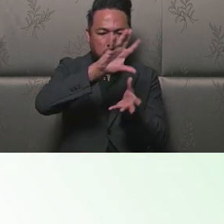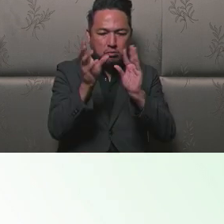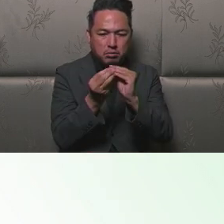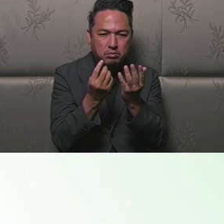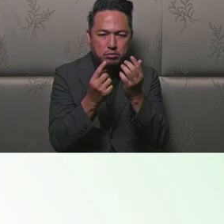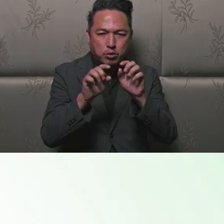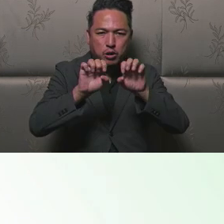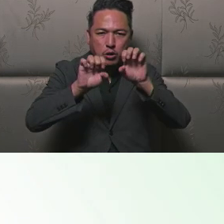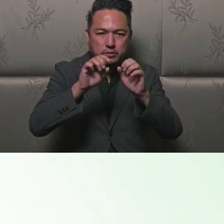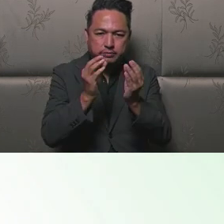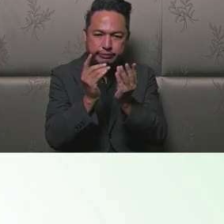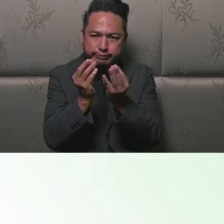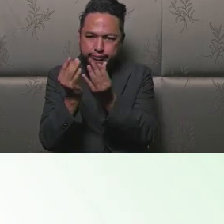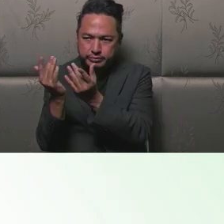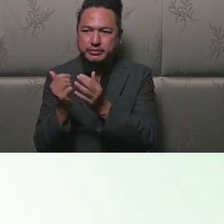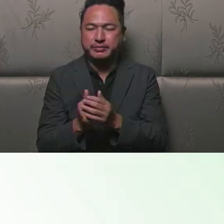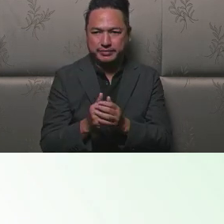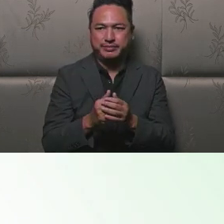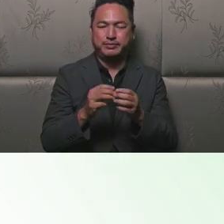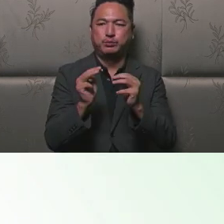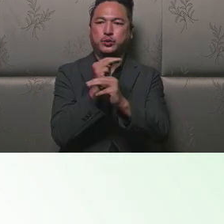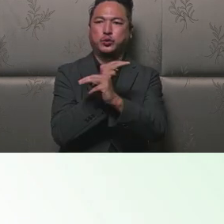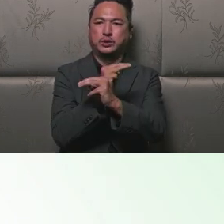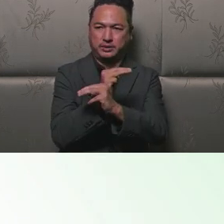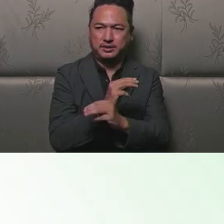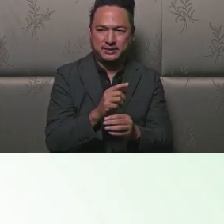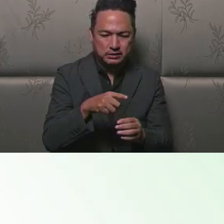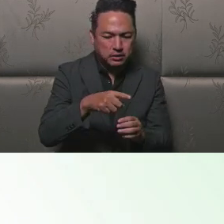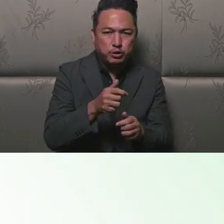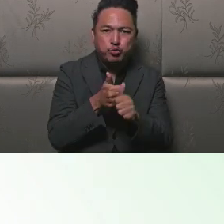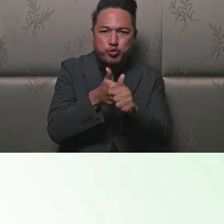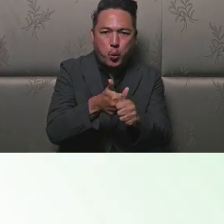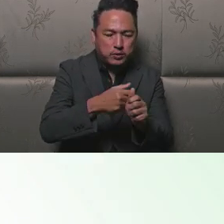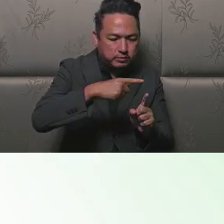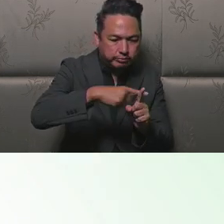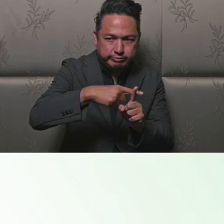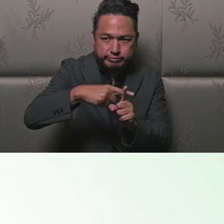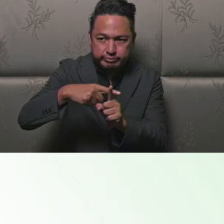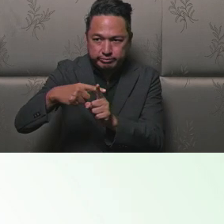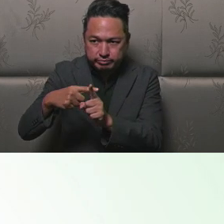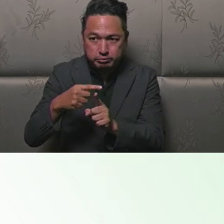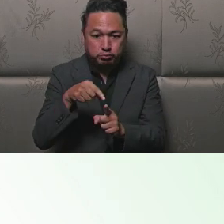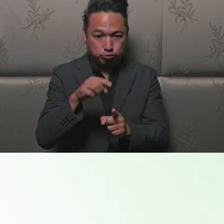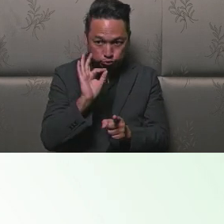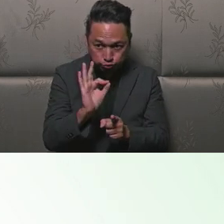And as you can see, we have 6 major sources of credits where the credits can come